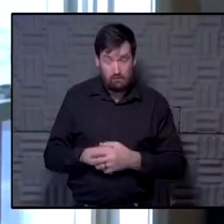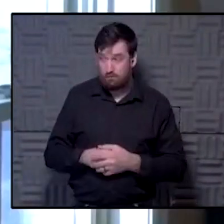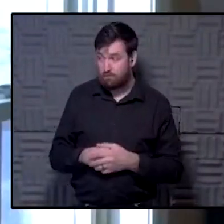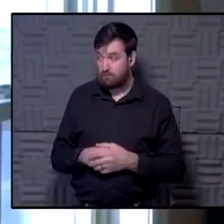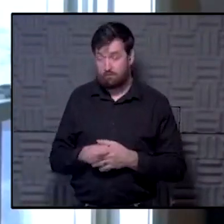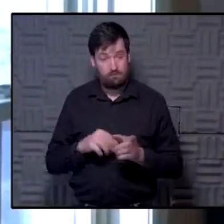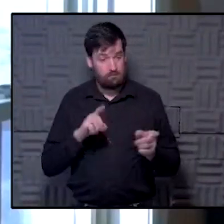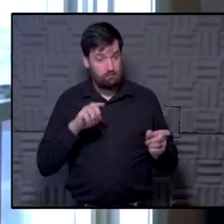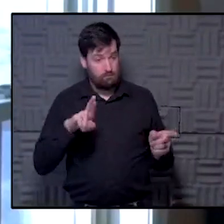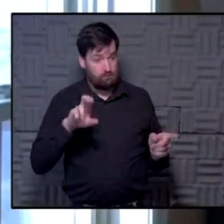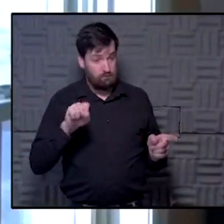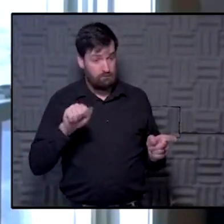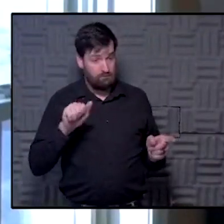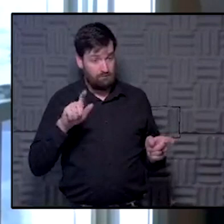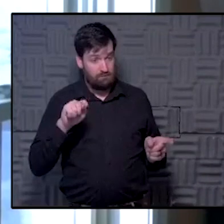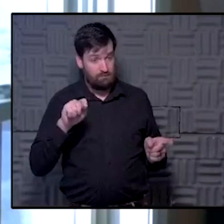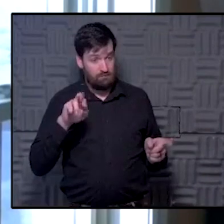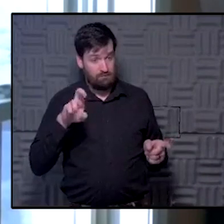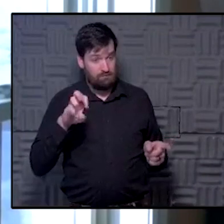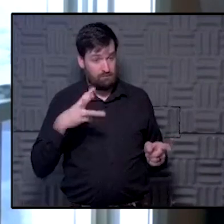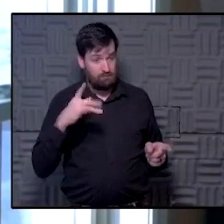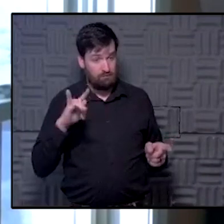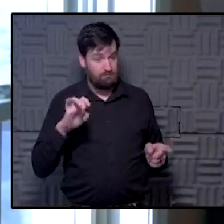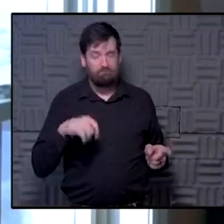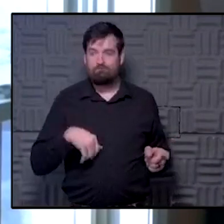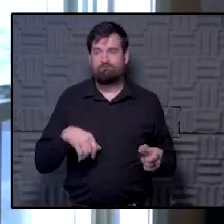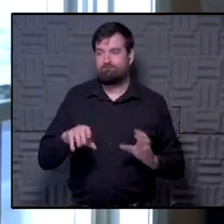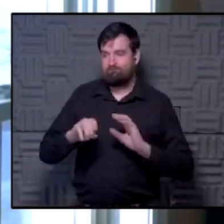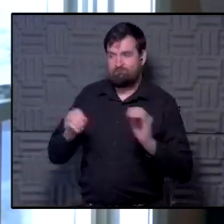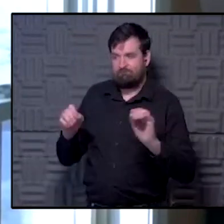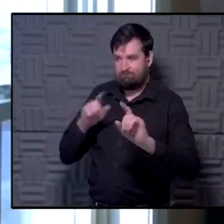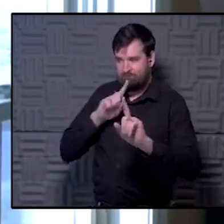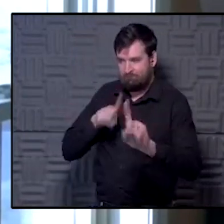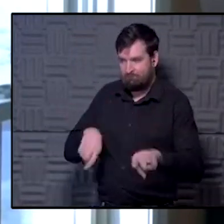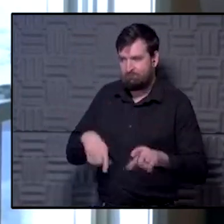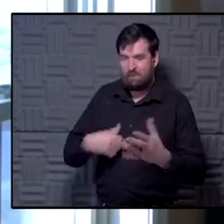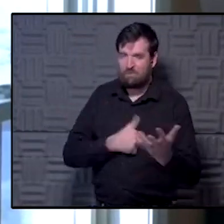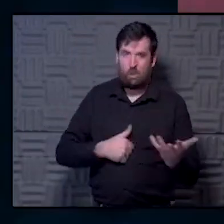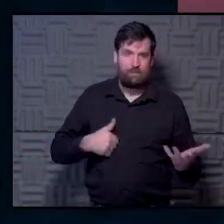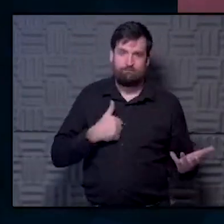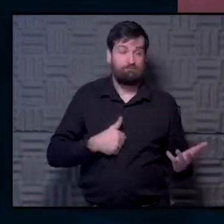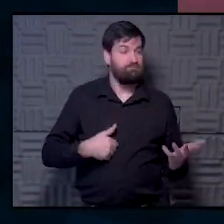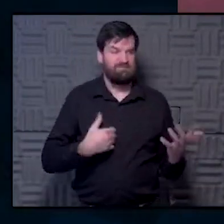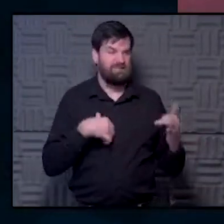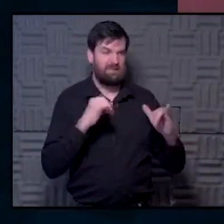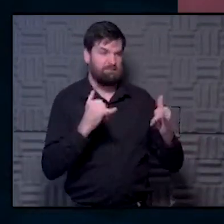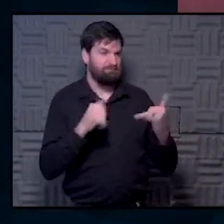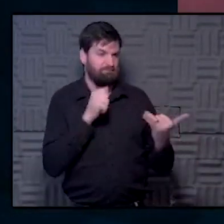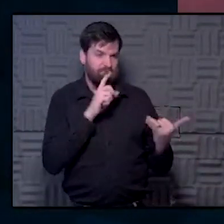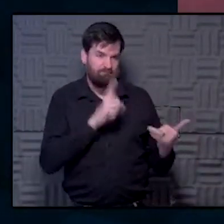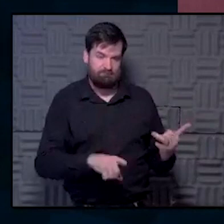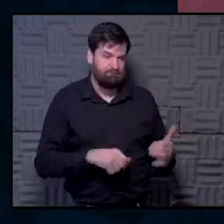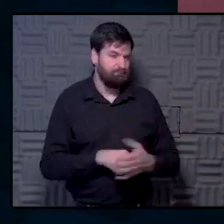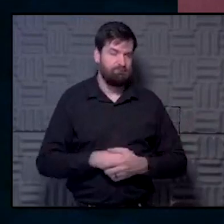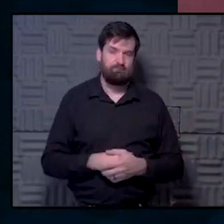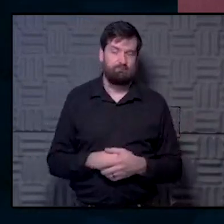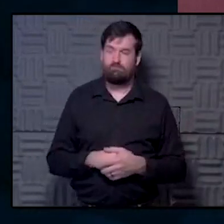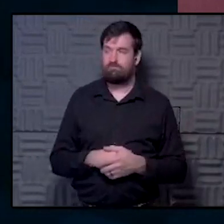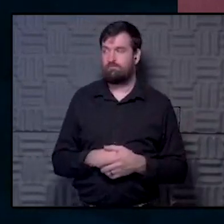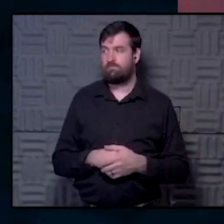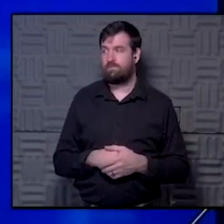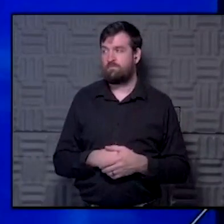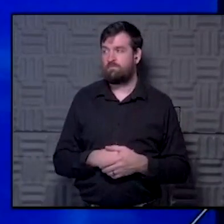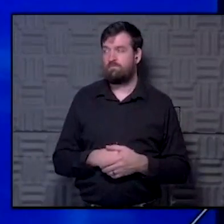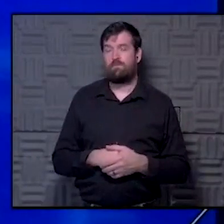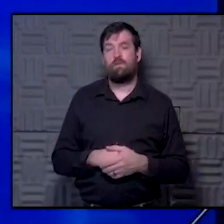Dr. Satterwhite, do you have any insight? I don't have any insight on that. I'm sorry. Yeah, neither do we. I don't